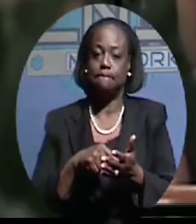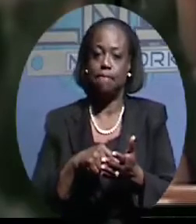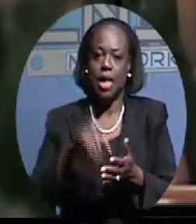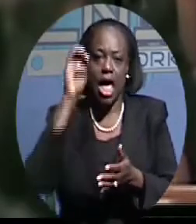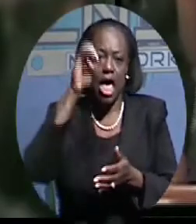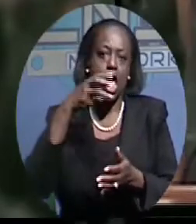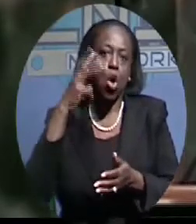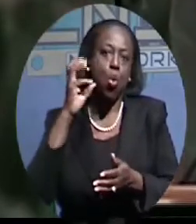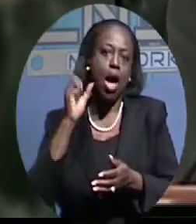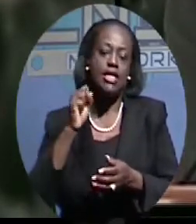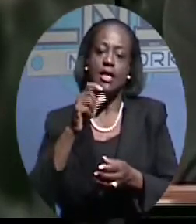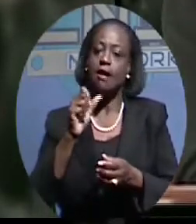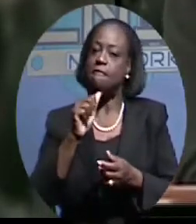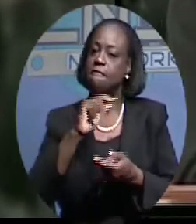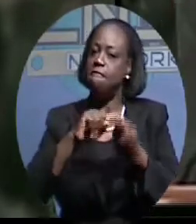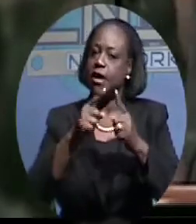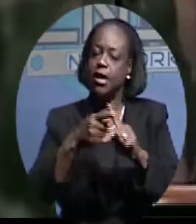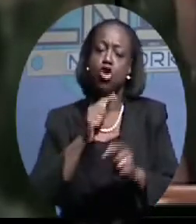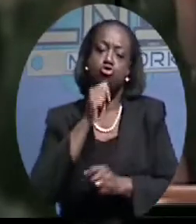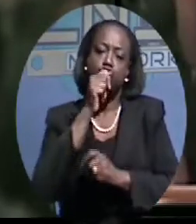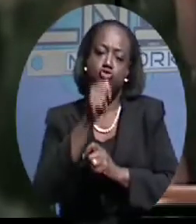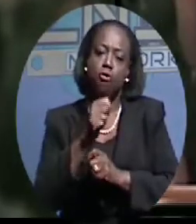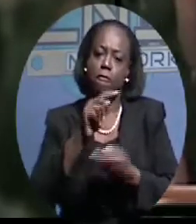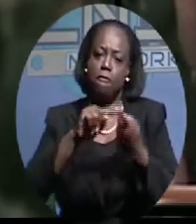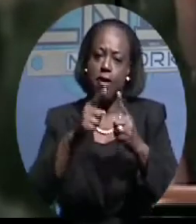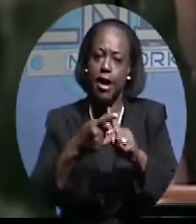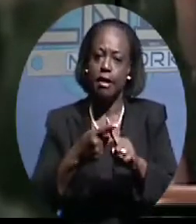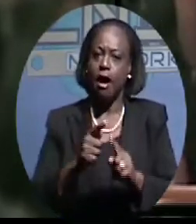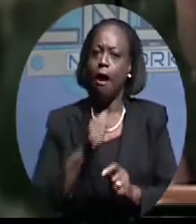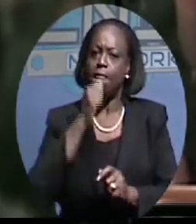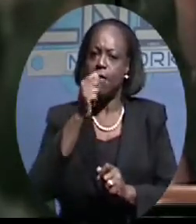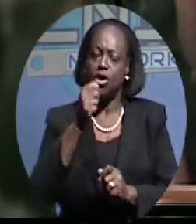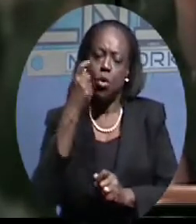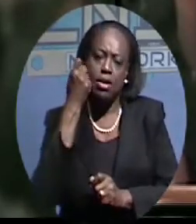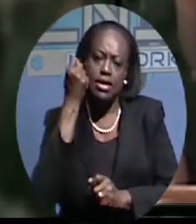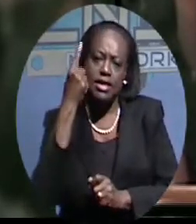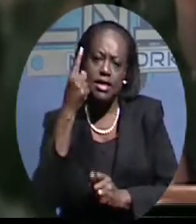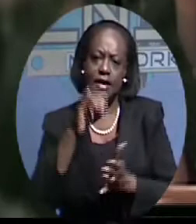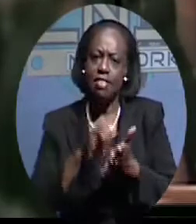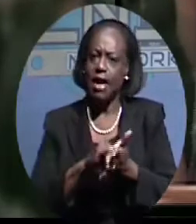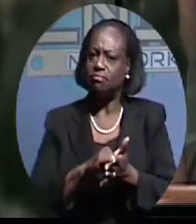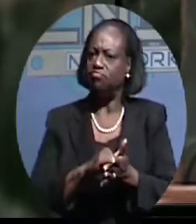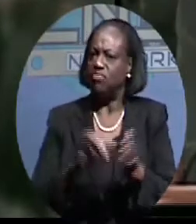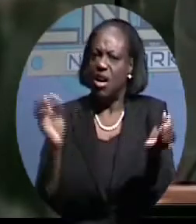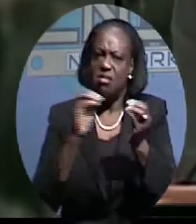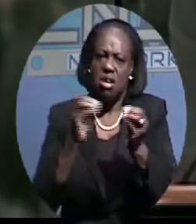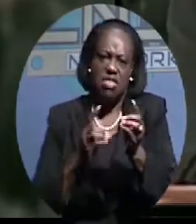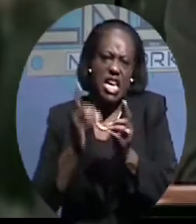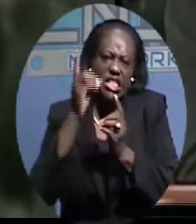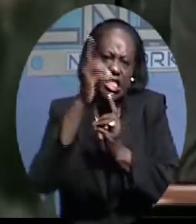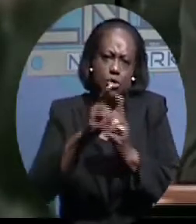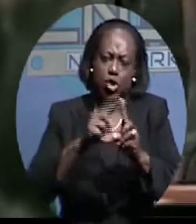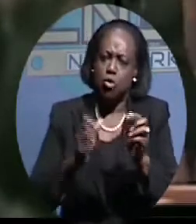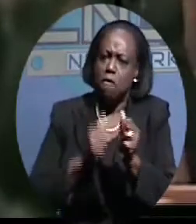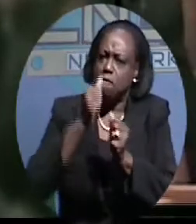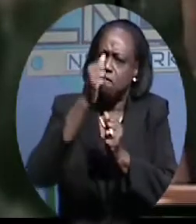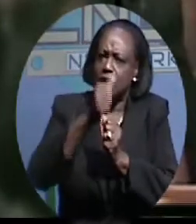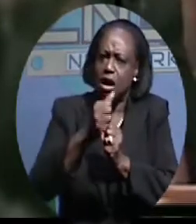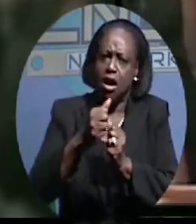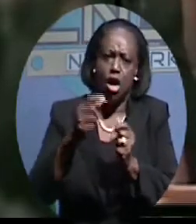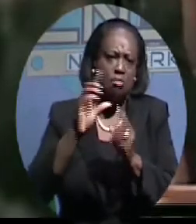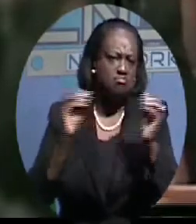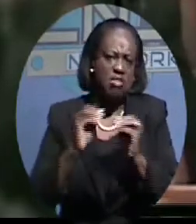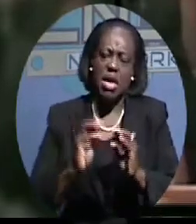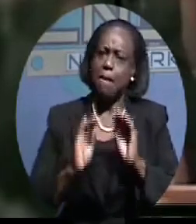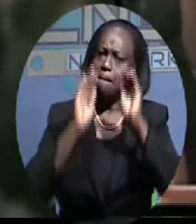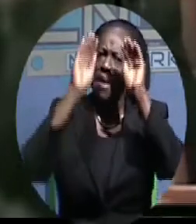He was a friend, a true friend, a friend who understood that no distance was too far, no mountain too high,